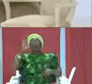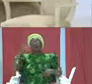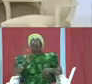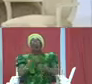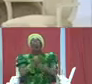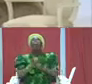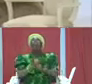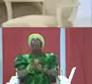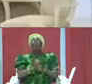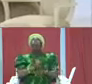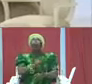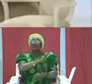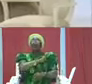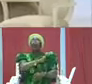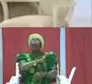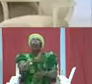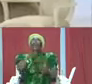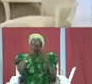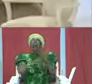power,